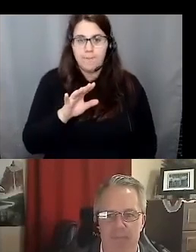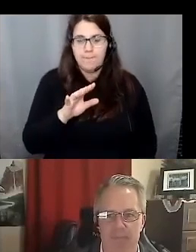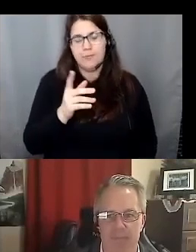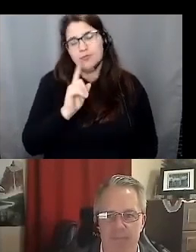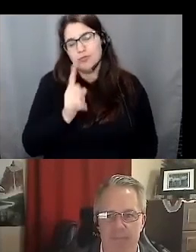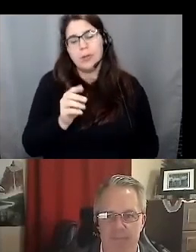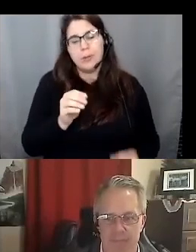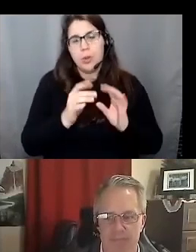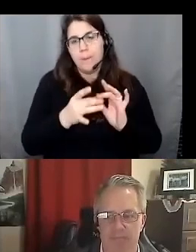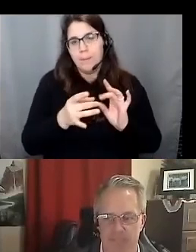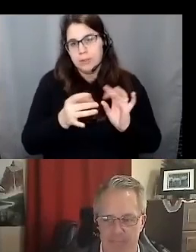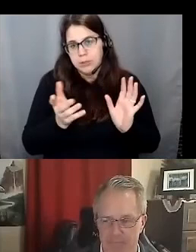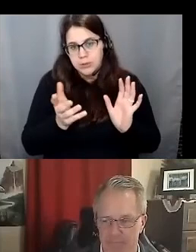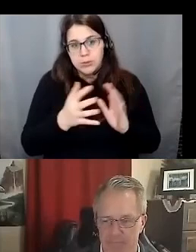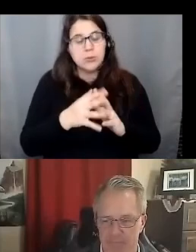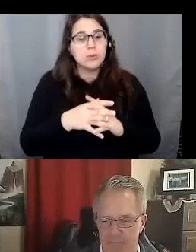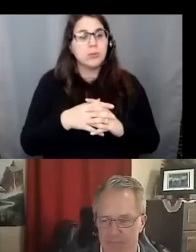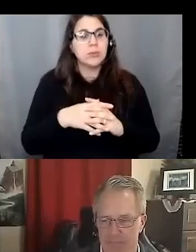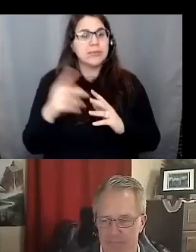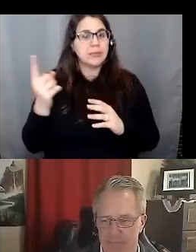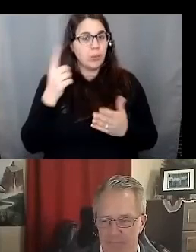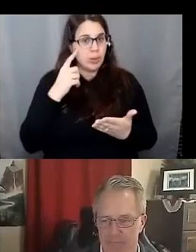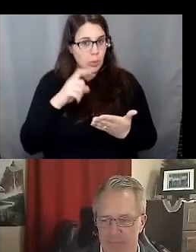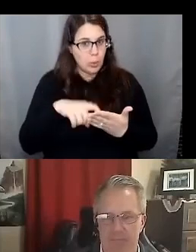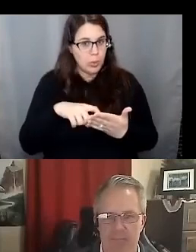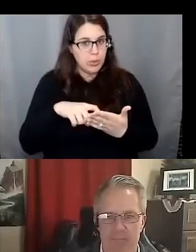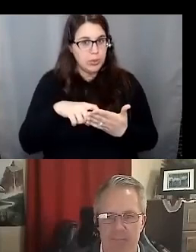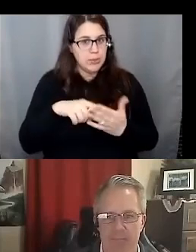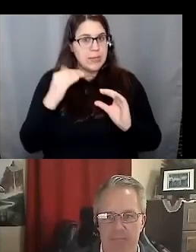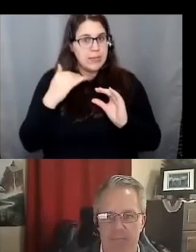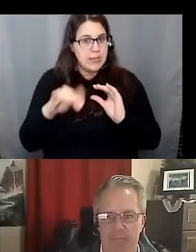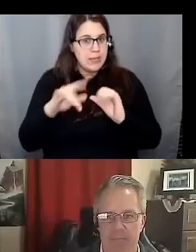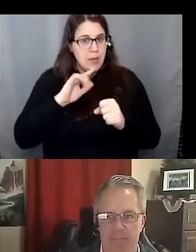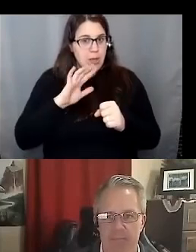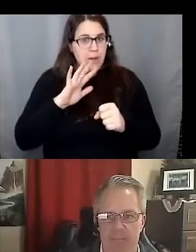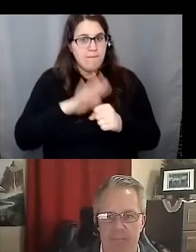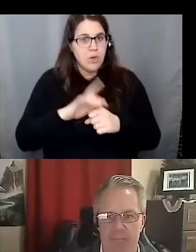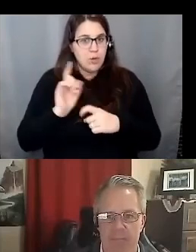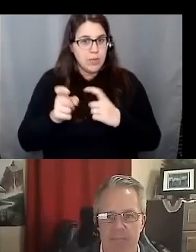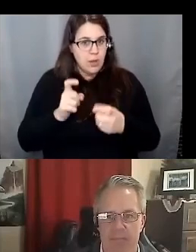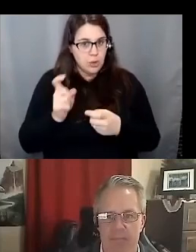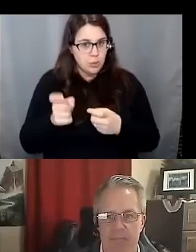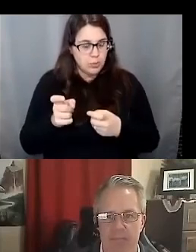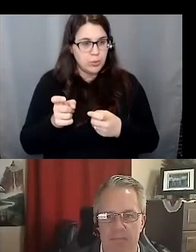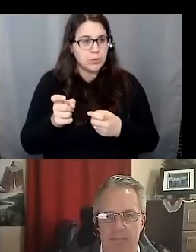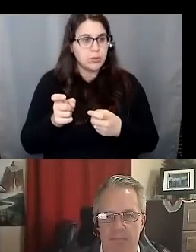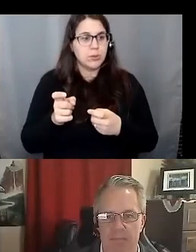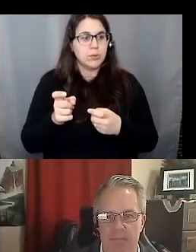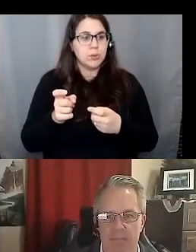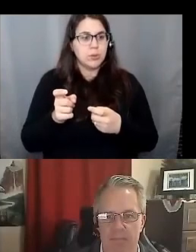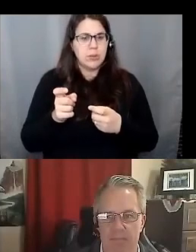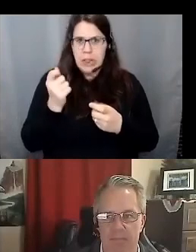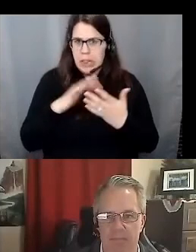comment. They noticed in the emails confirming contributions, etc. I mean, it was somewhat